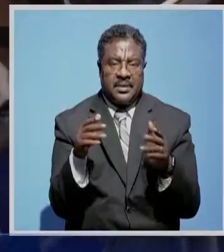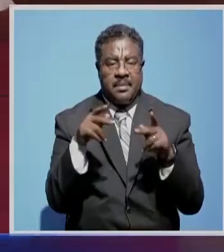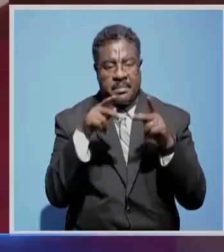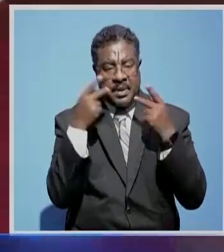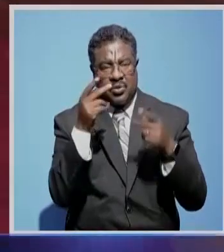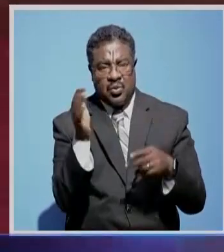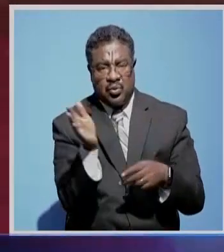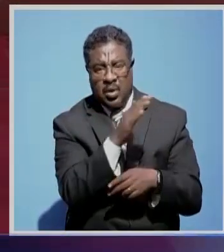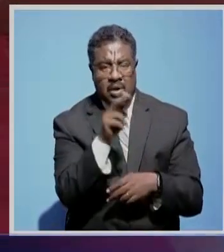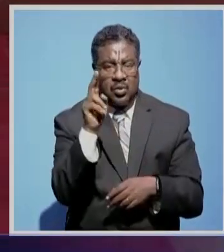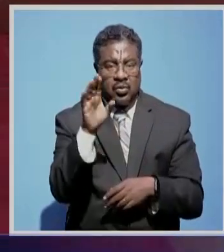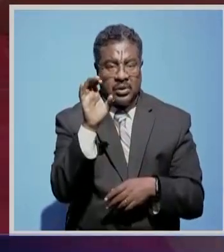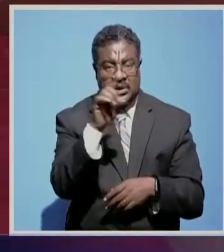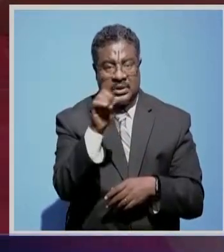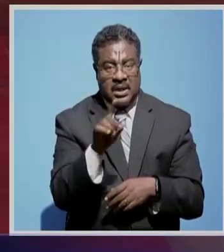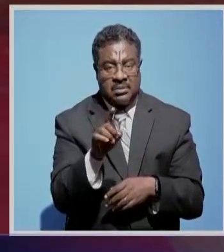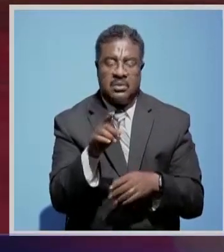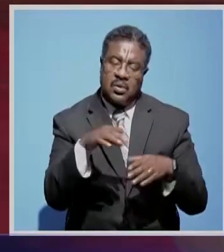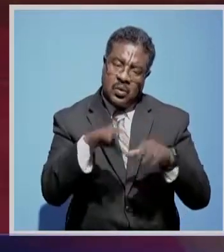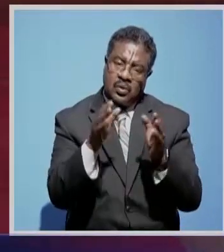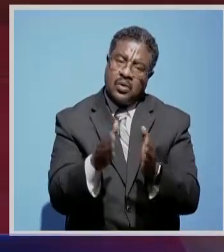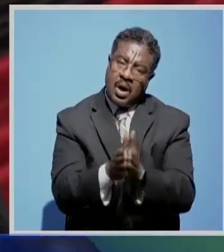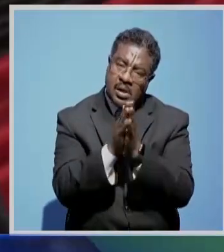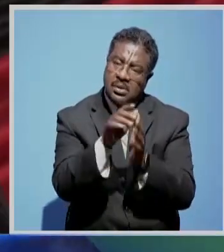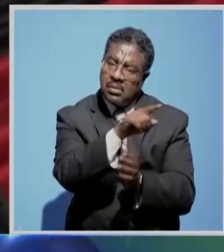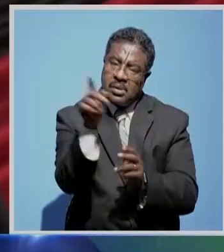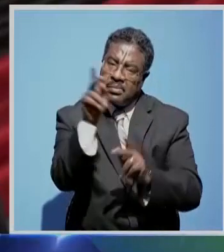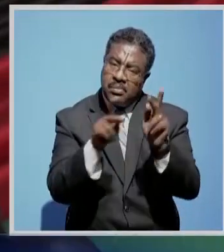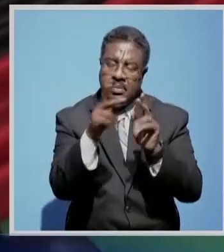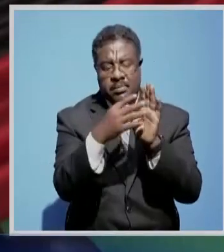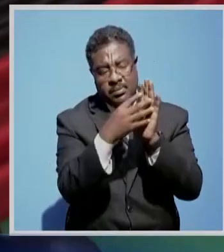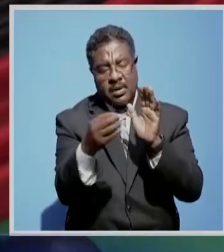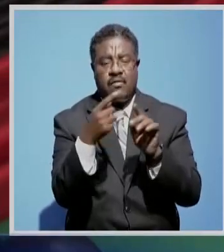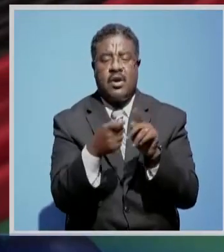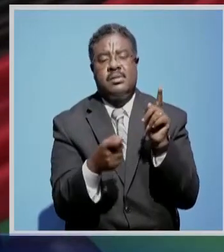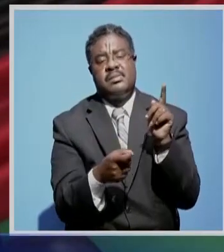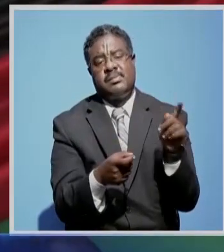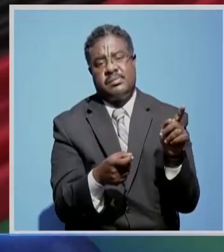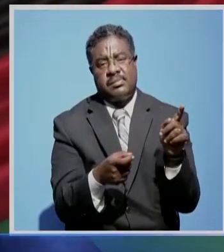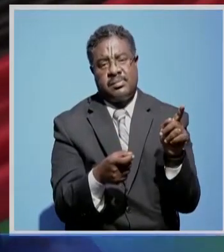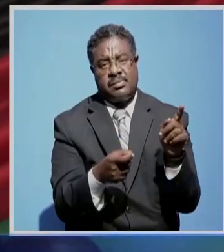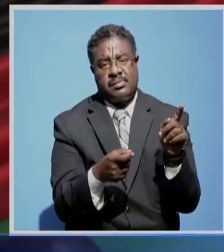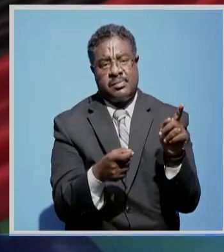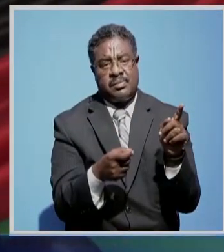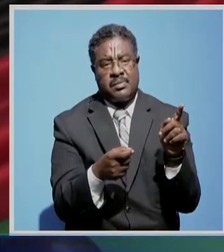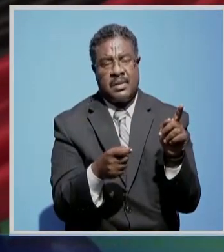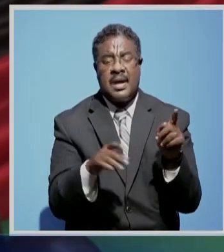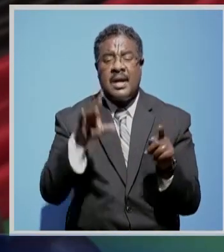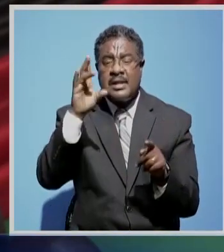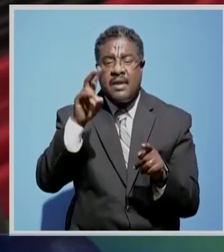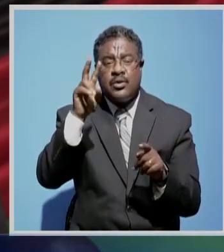Kaunda and has since urged Zambians to emulate the legacy. Bring 72 tribes